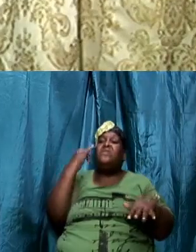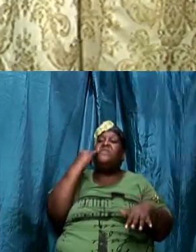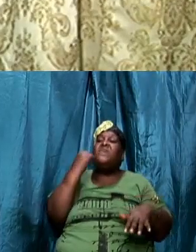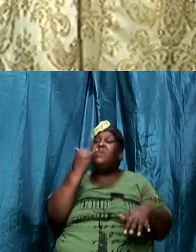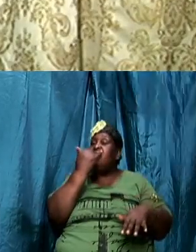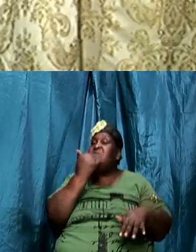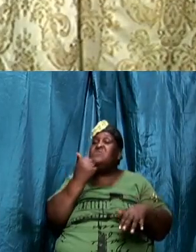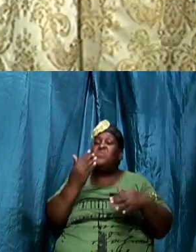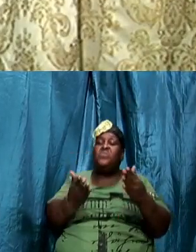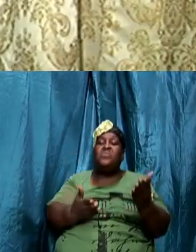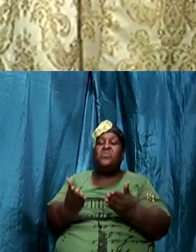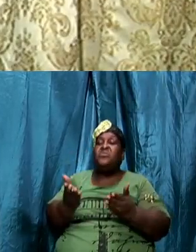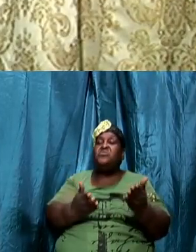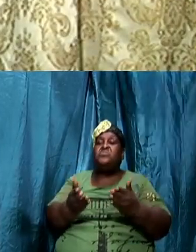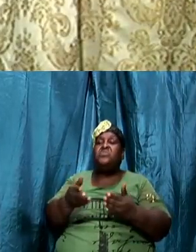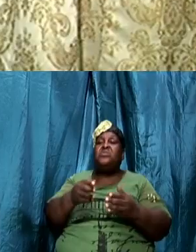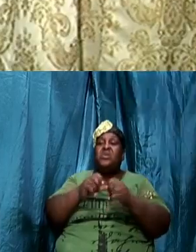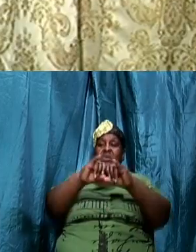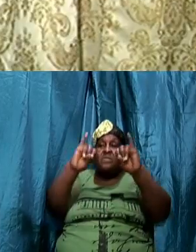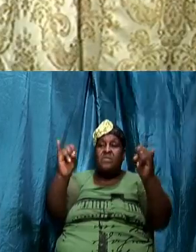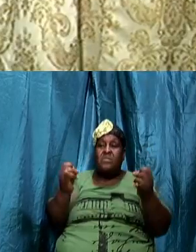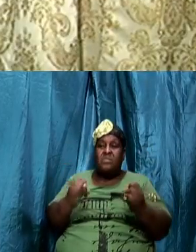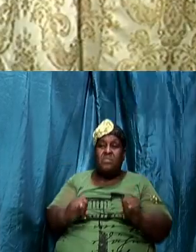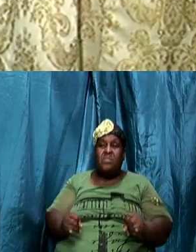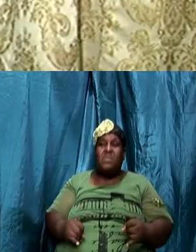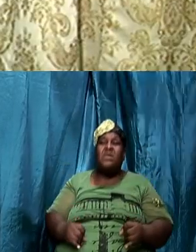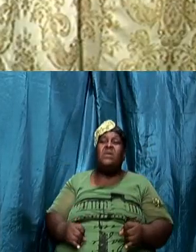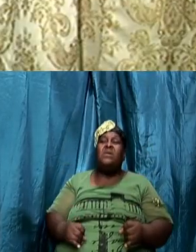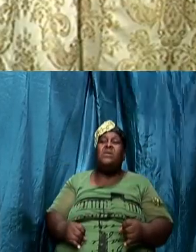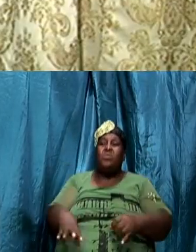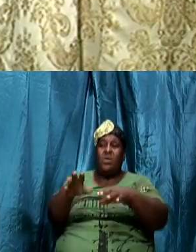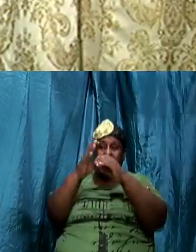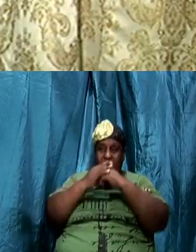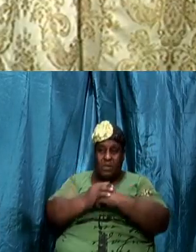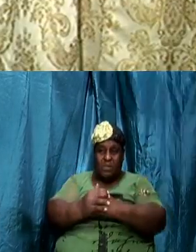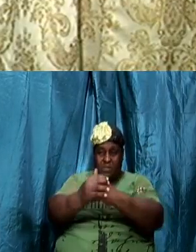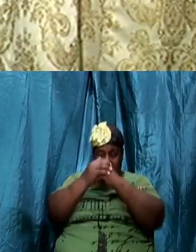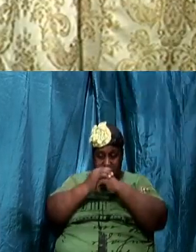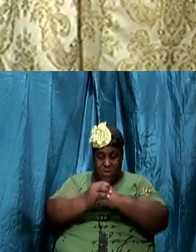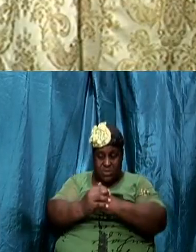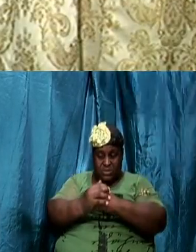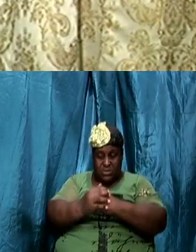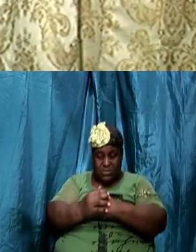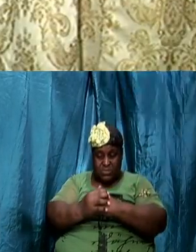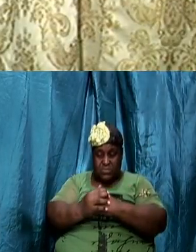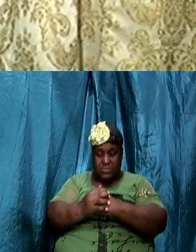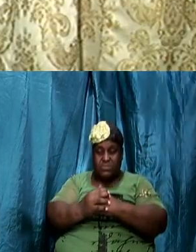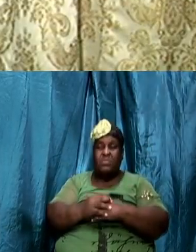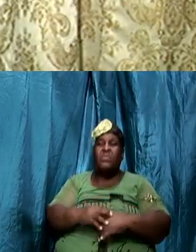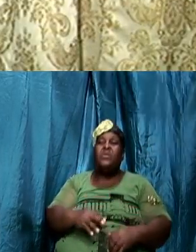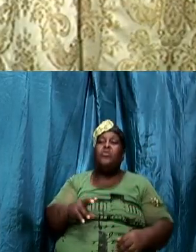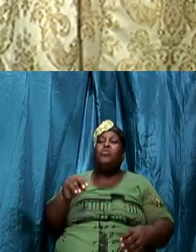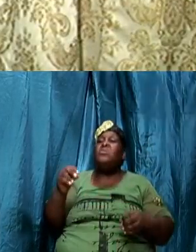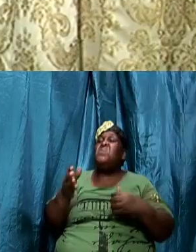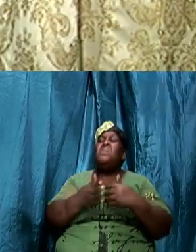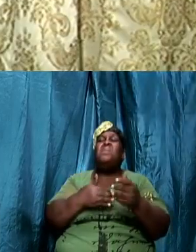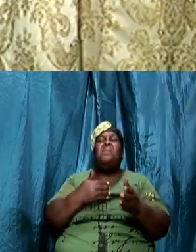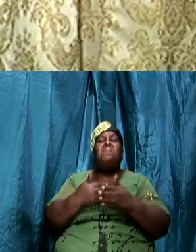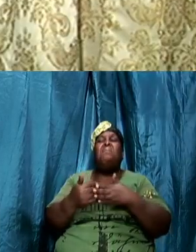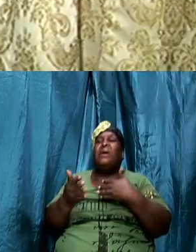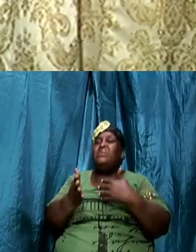served the golden calf, they had an altar that they built and they were at the altar. It doesn't matter